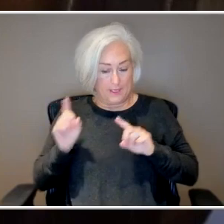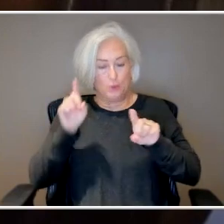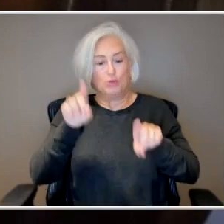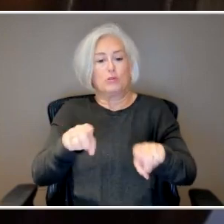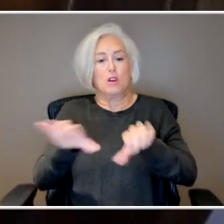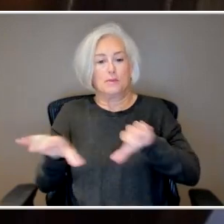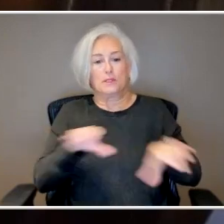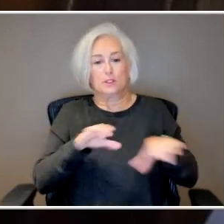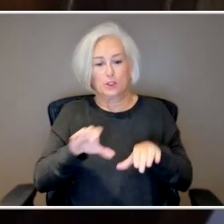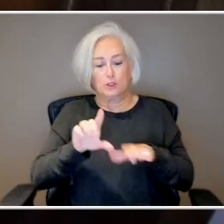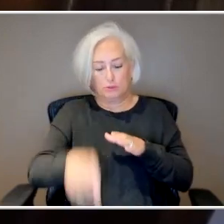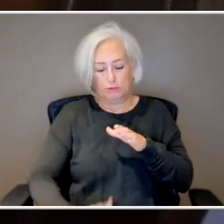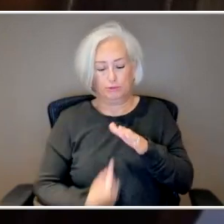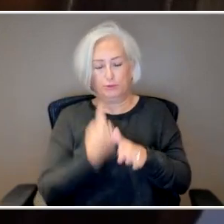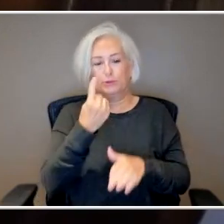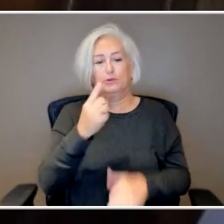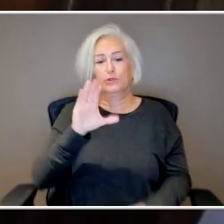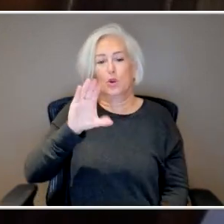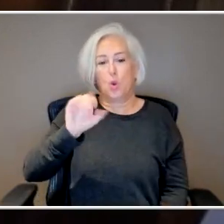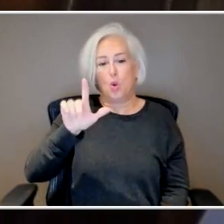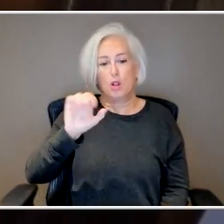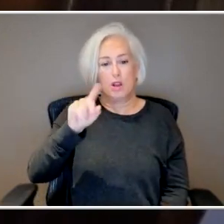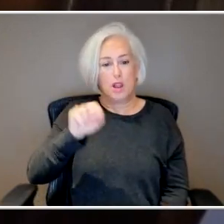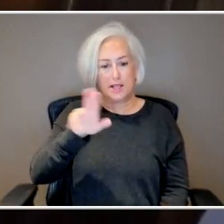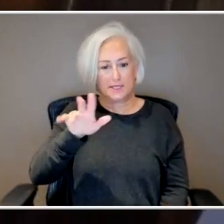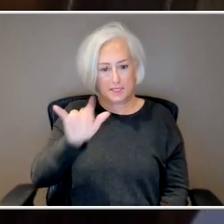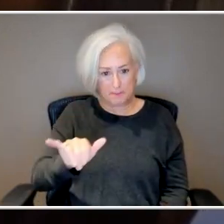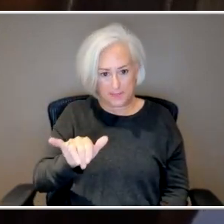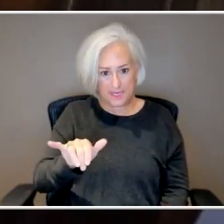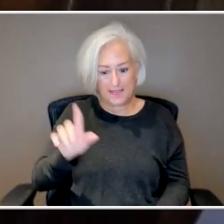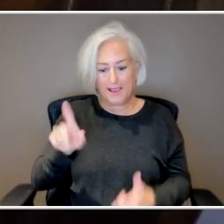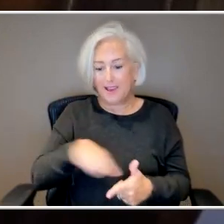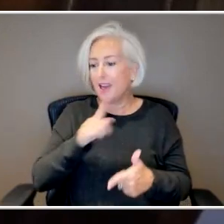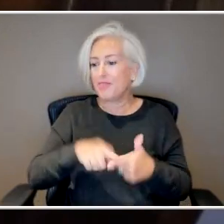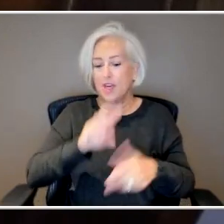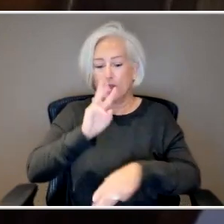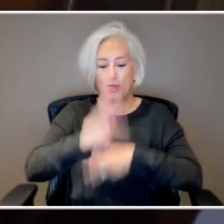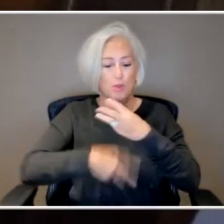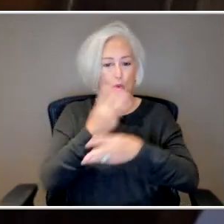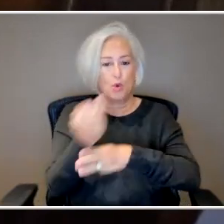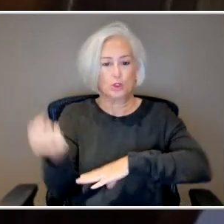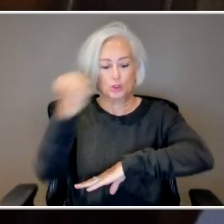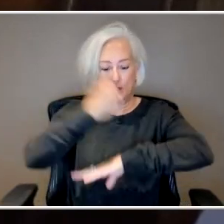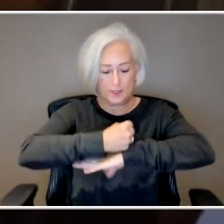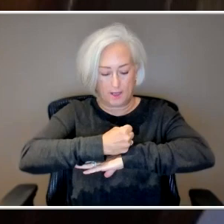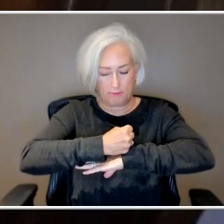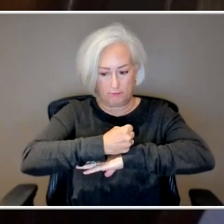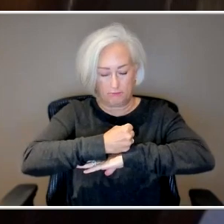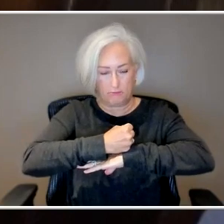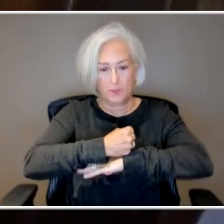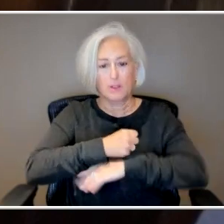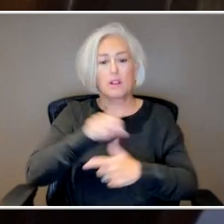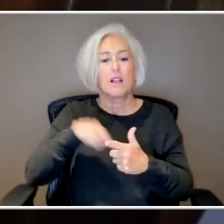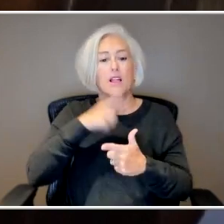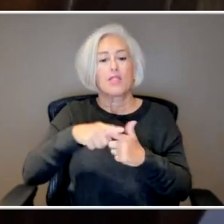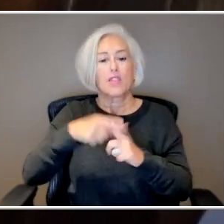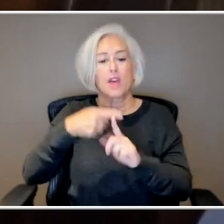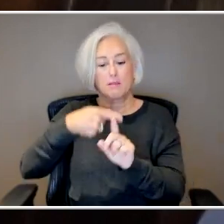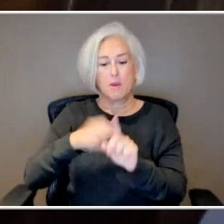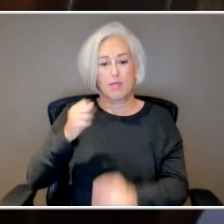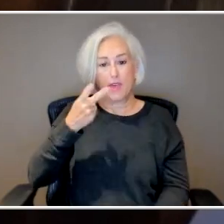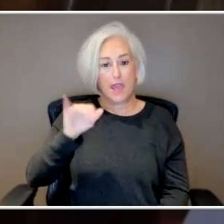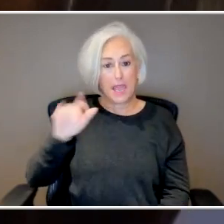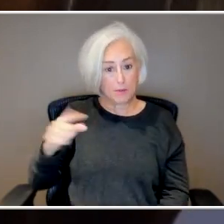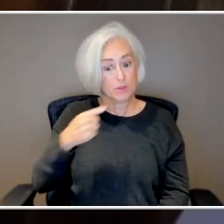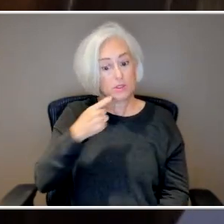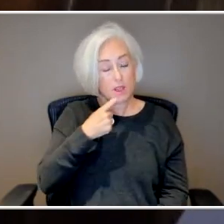a colonoscopy again, and then everything shut down. So in April, they said that I could go do the